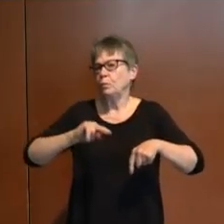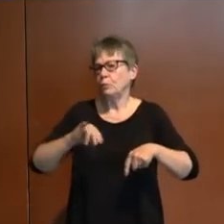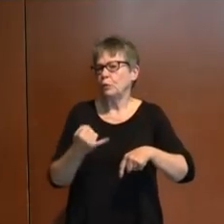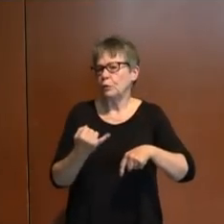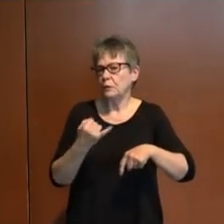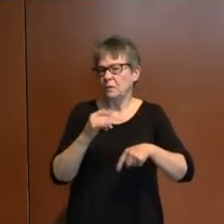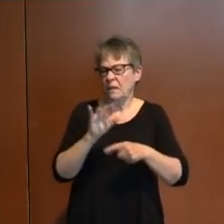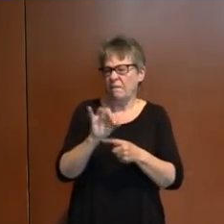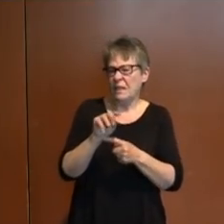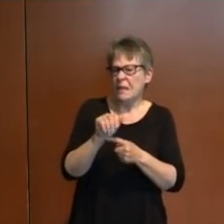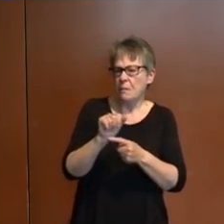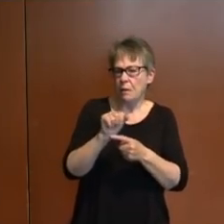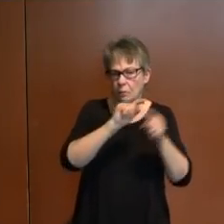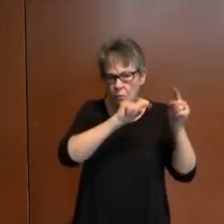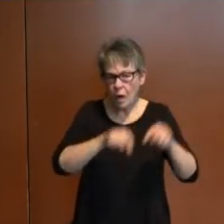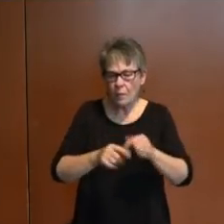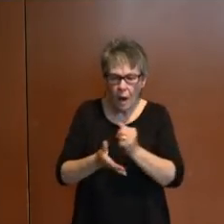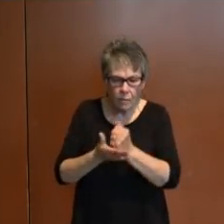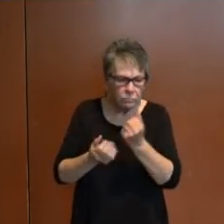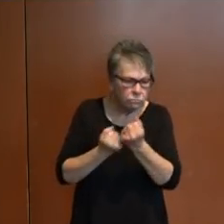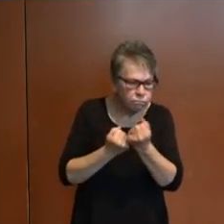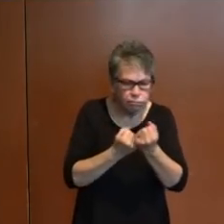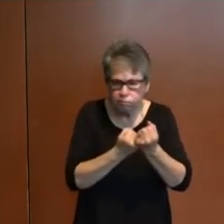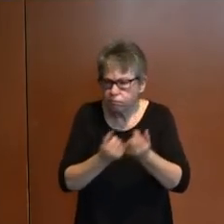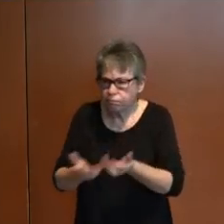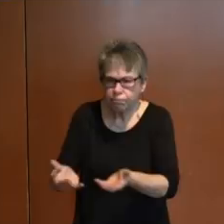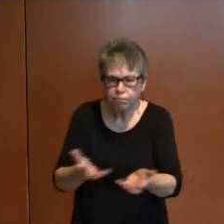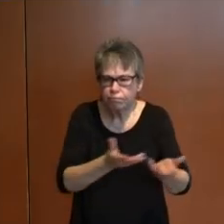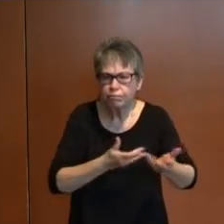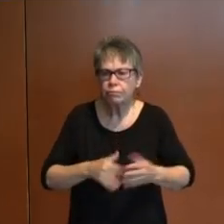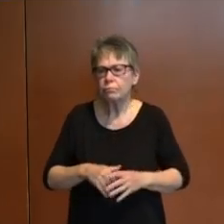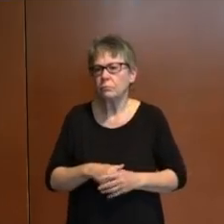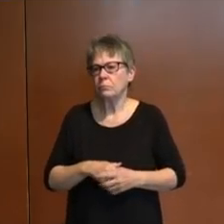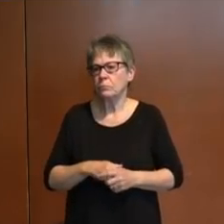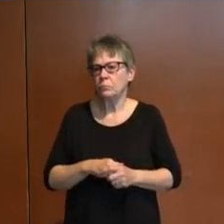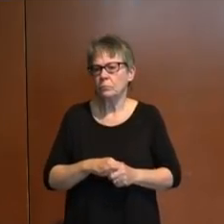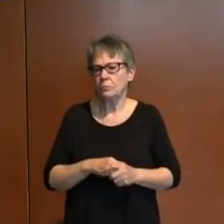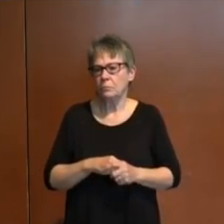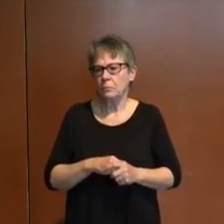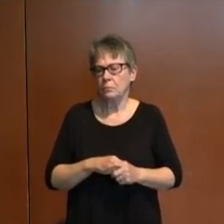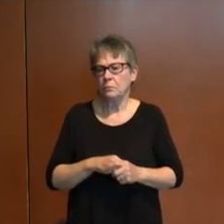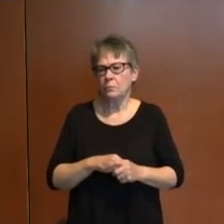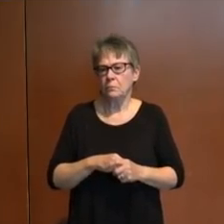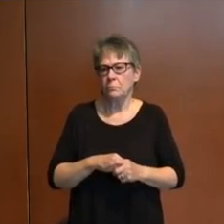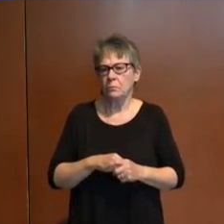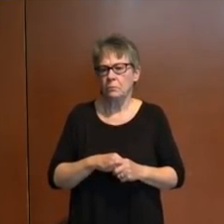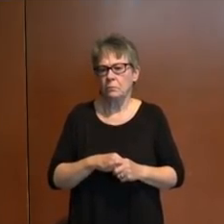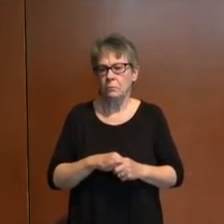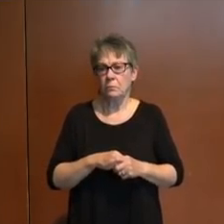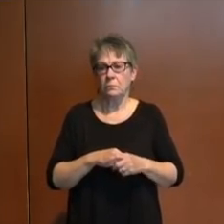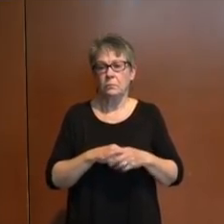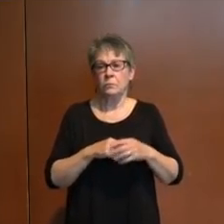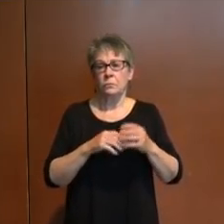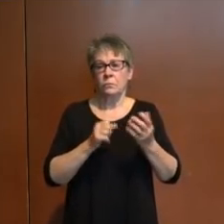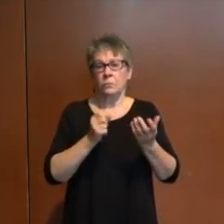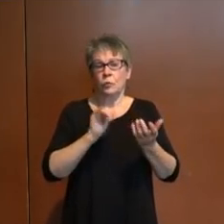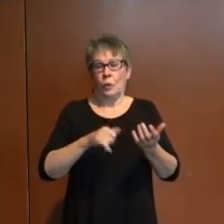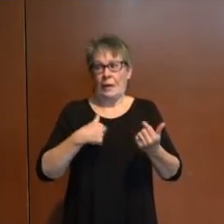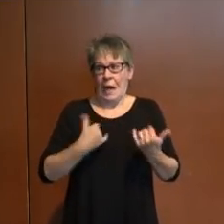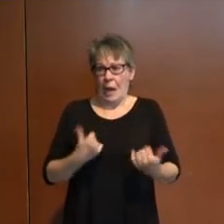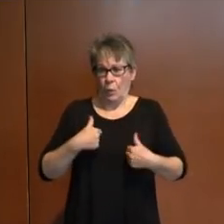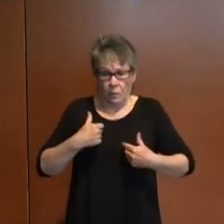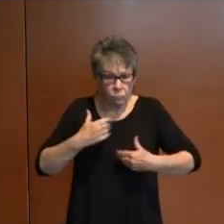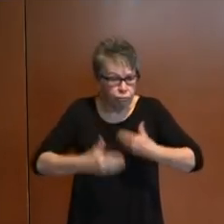well and be able to augment our response even more efficiently. And again, this is